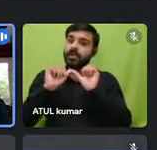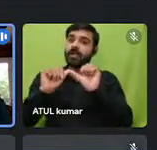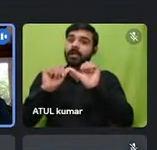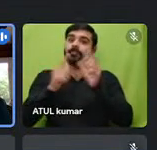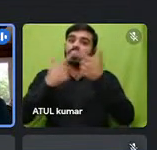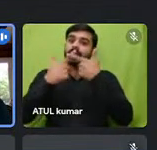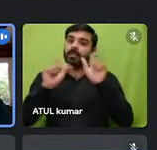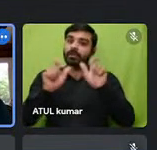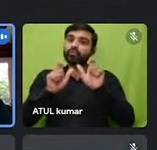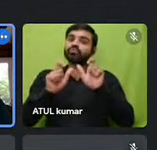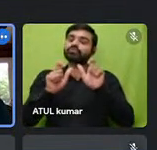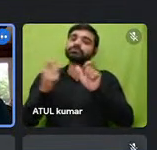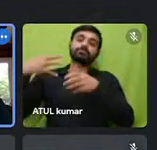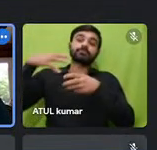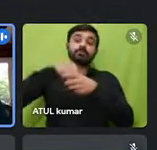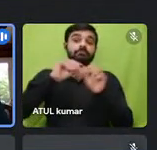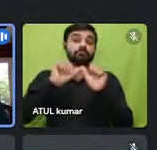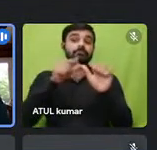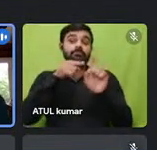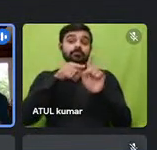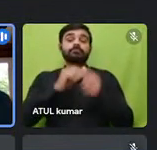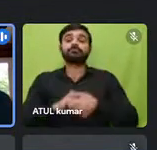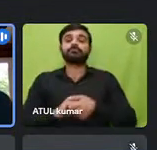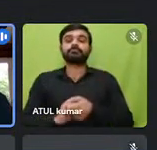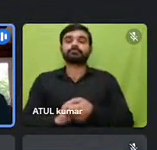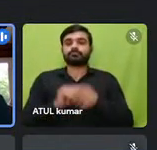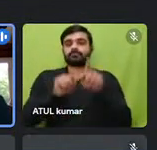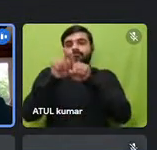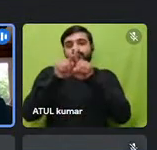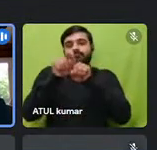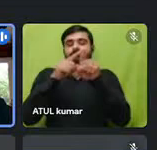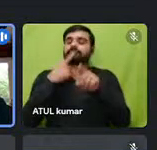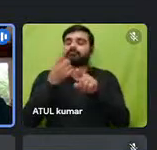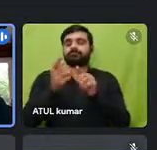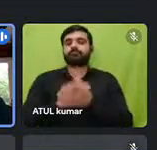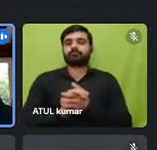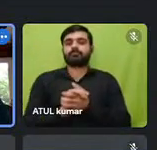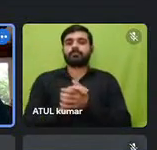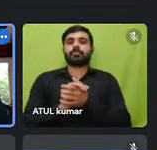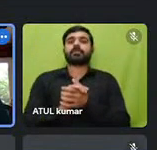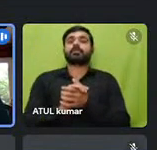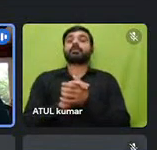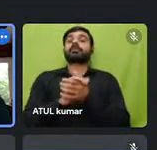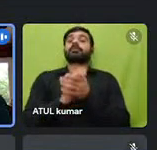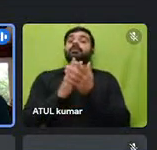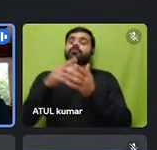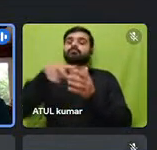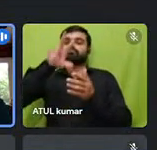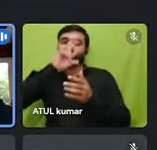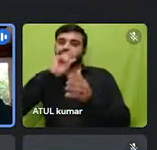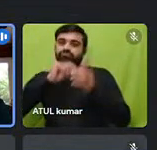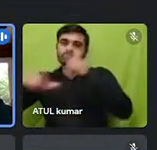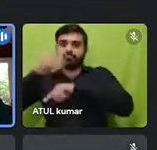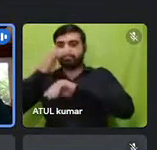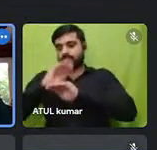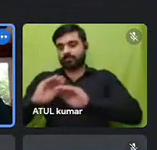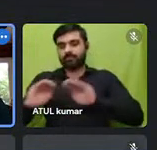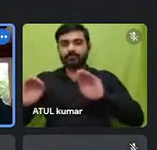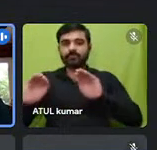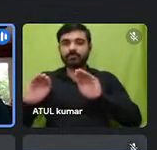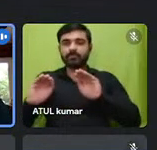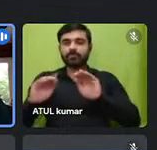linguistic milestones. And just as an example from spoken language, children will